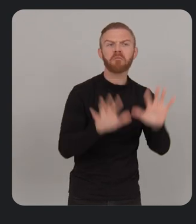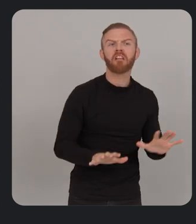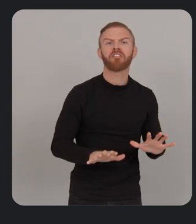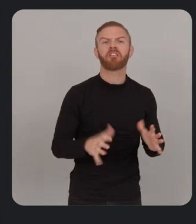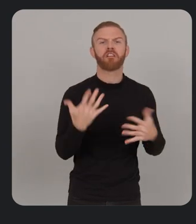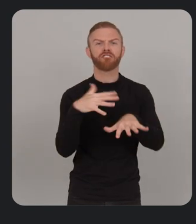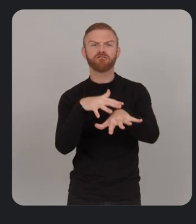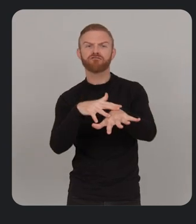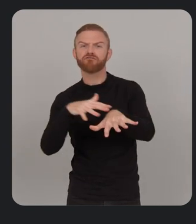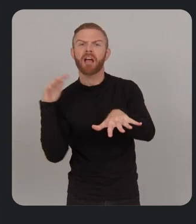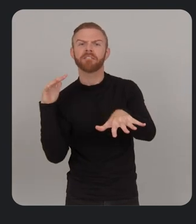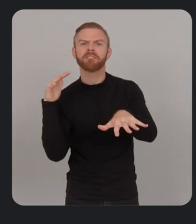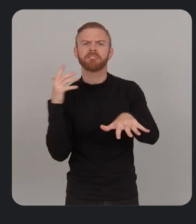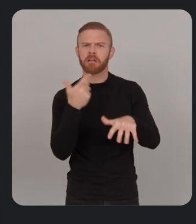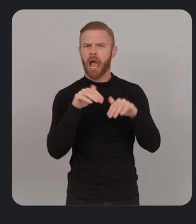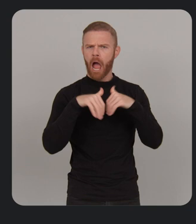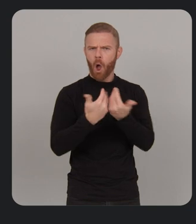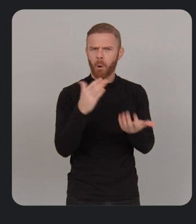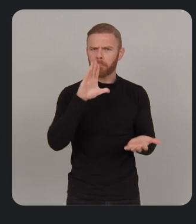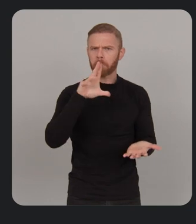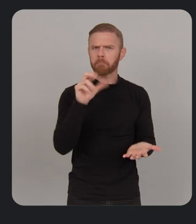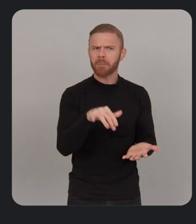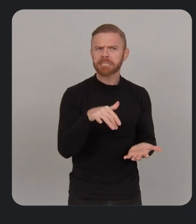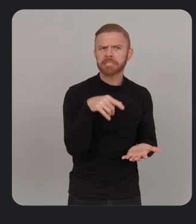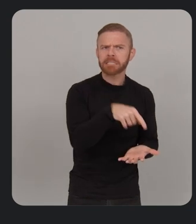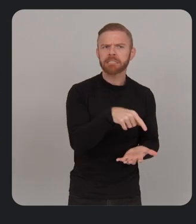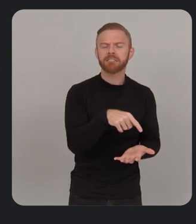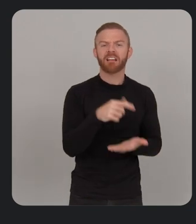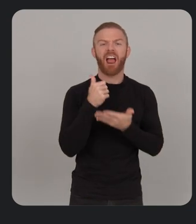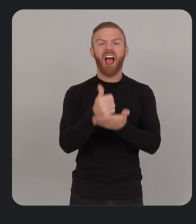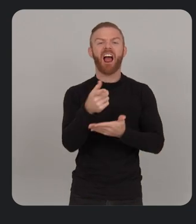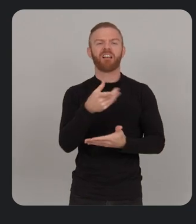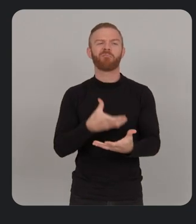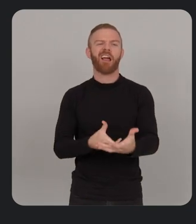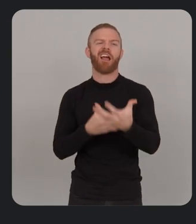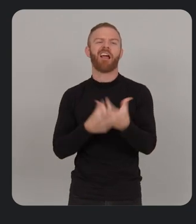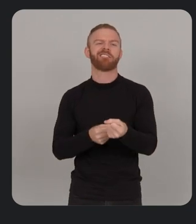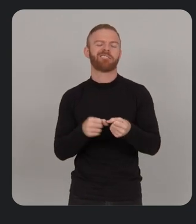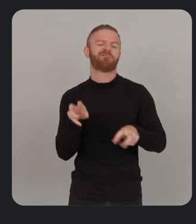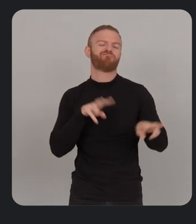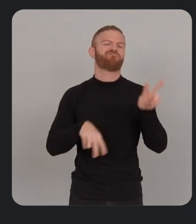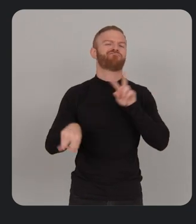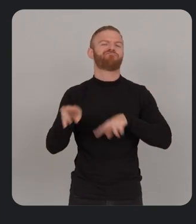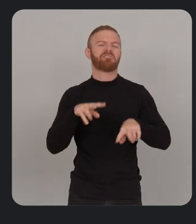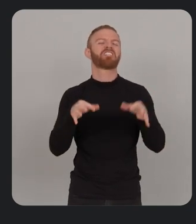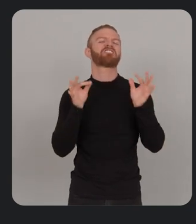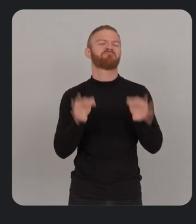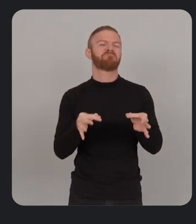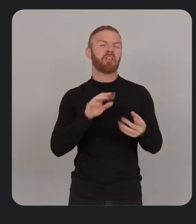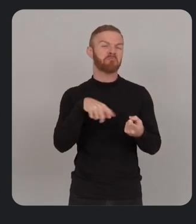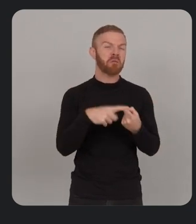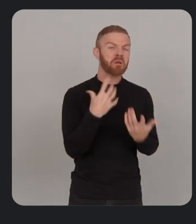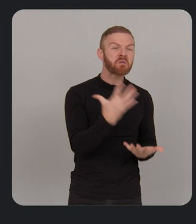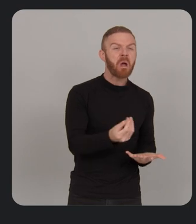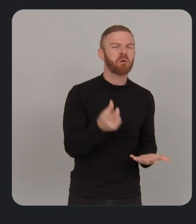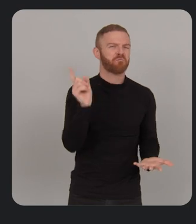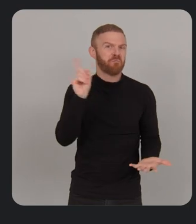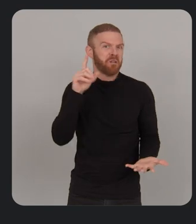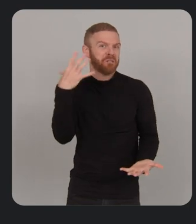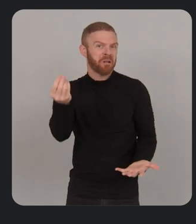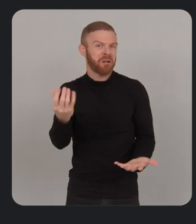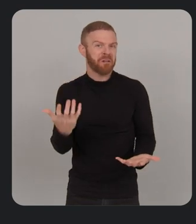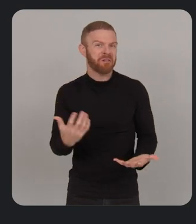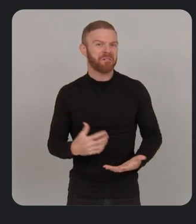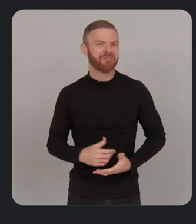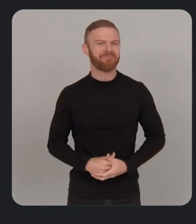information, like weather, and traffic, and busyness, to help you confidently decide when and